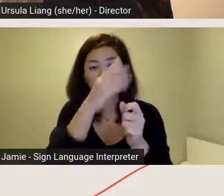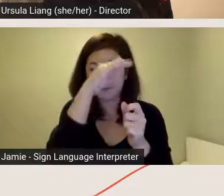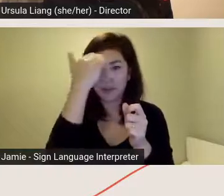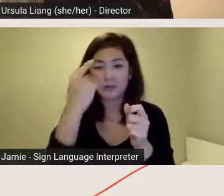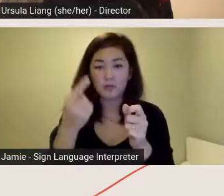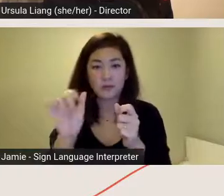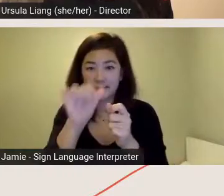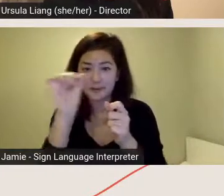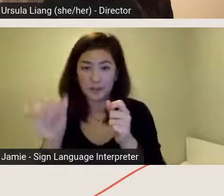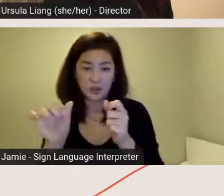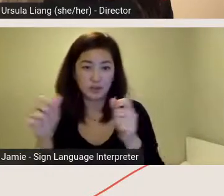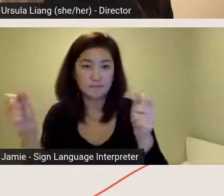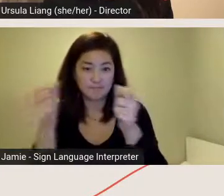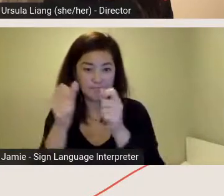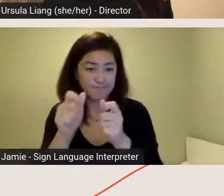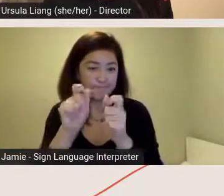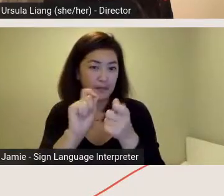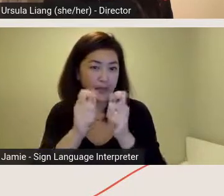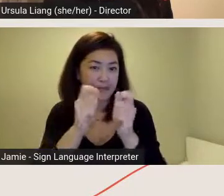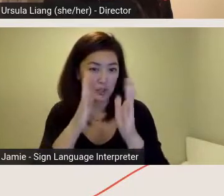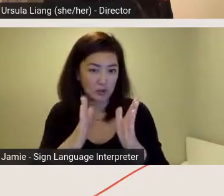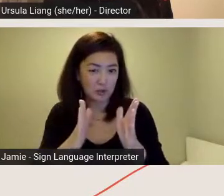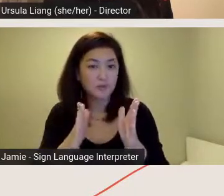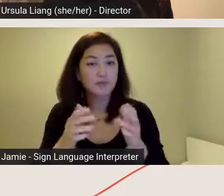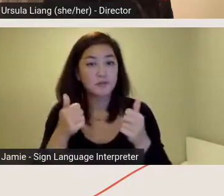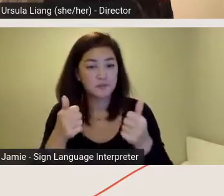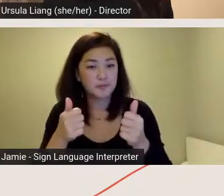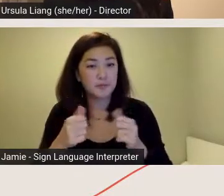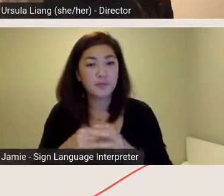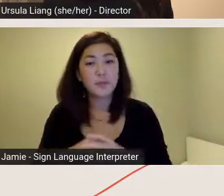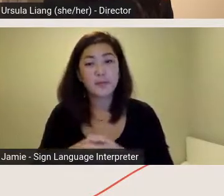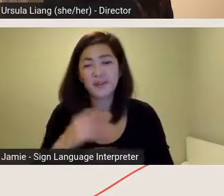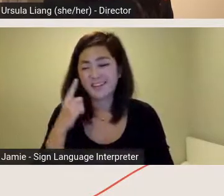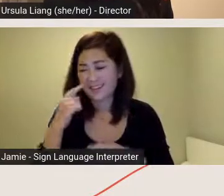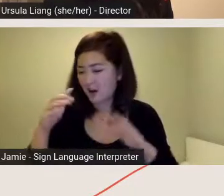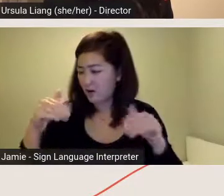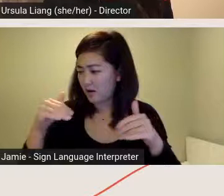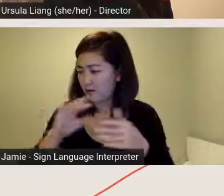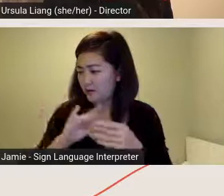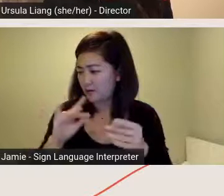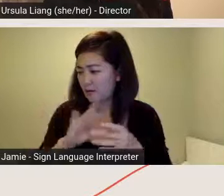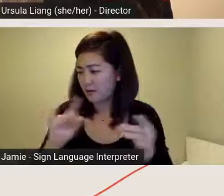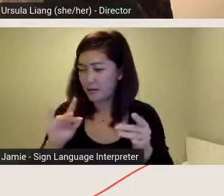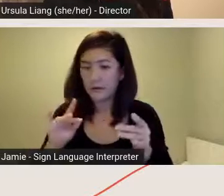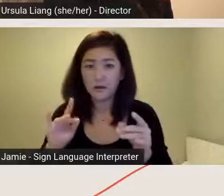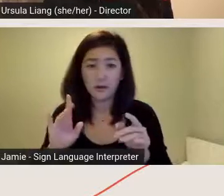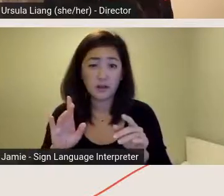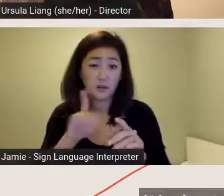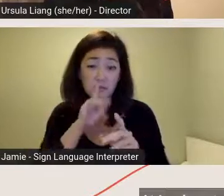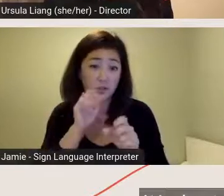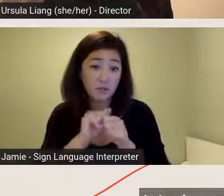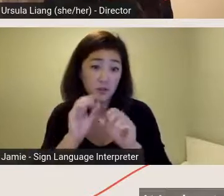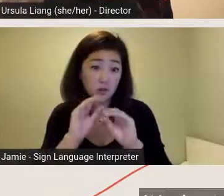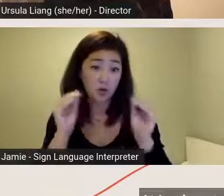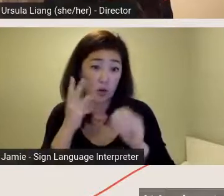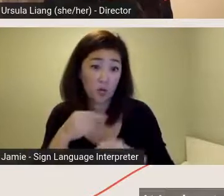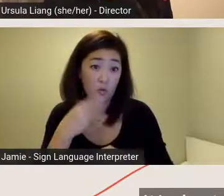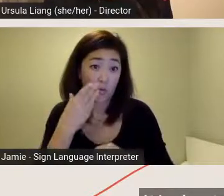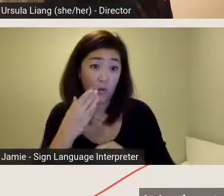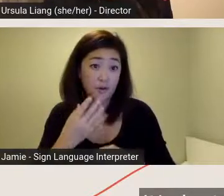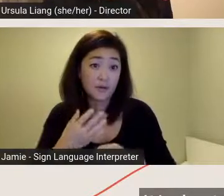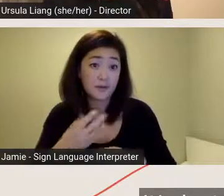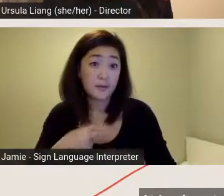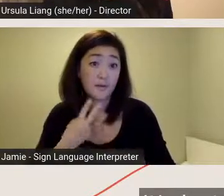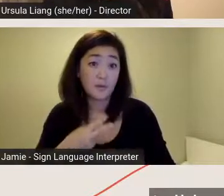been mentioned yet in this Q&A, that there are basically no white voices in the film. It's just the Black